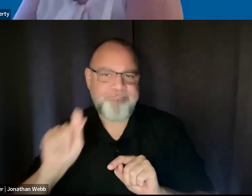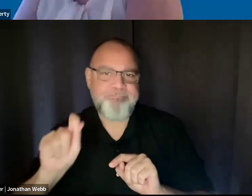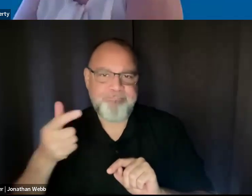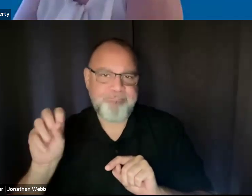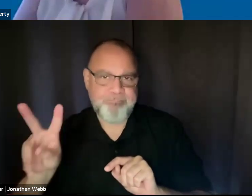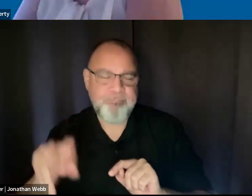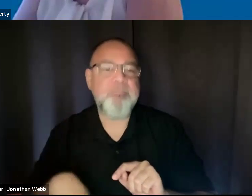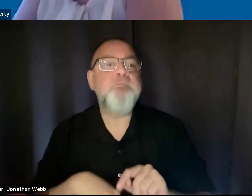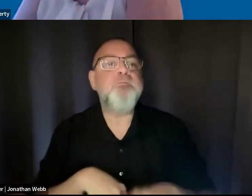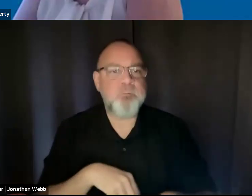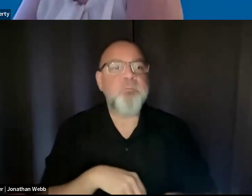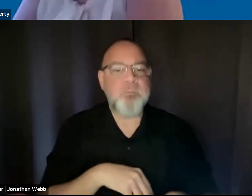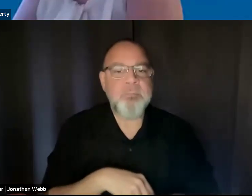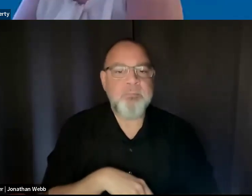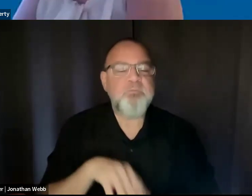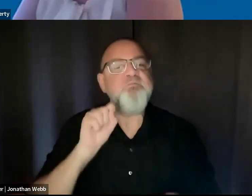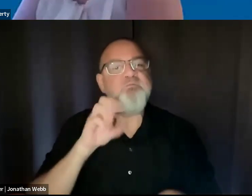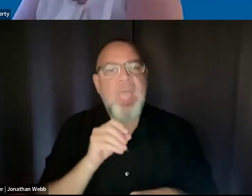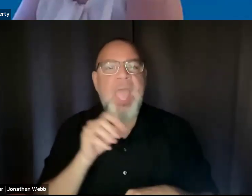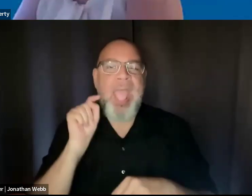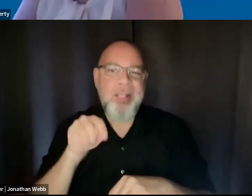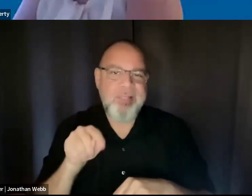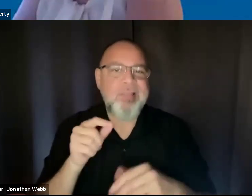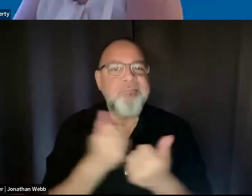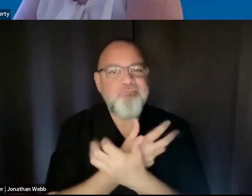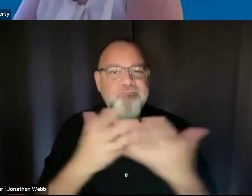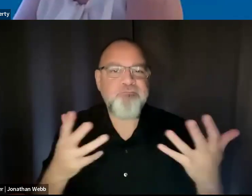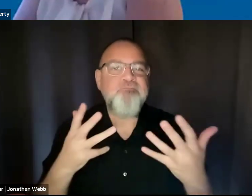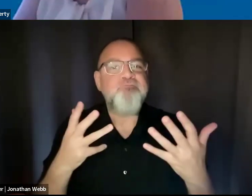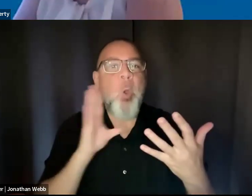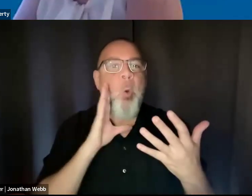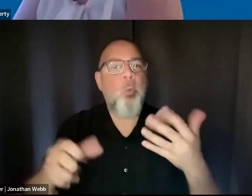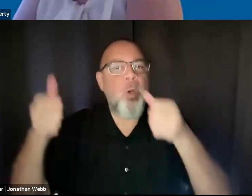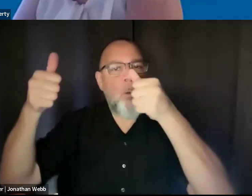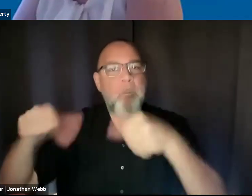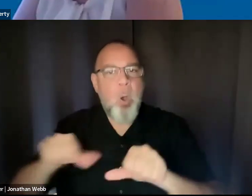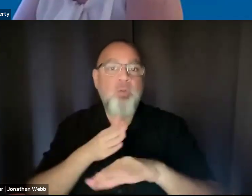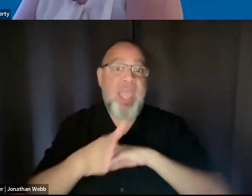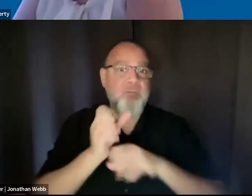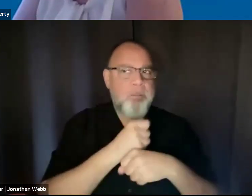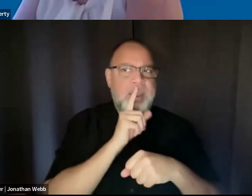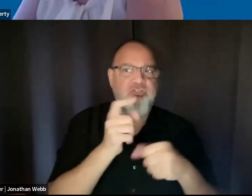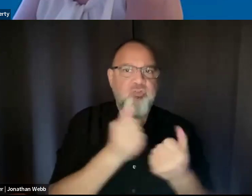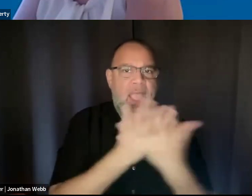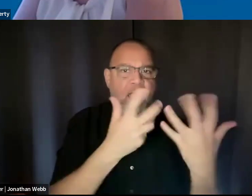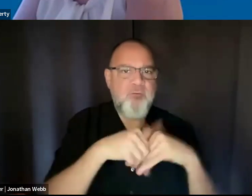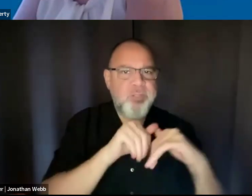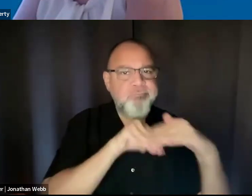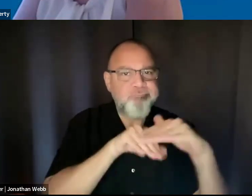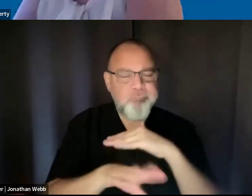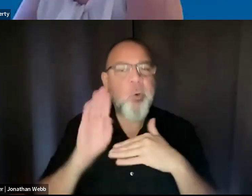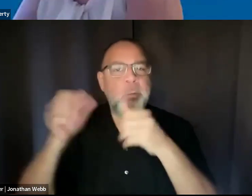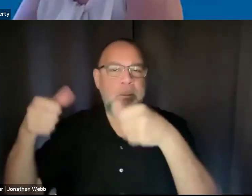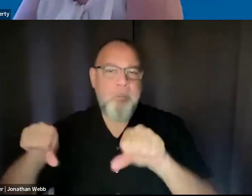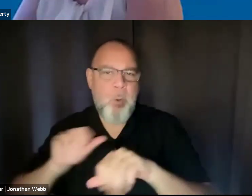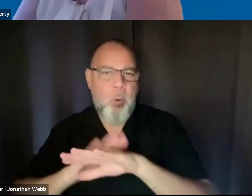our past event page after it's been remediated for accessibility. So sticking around for questions, and